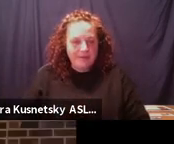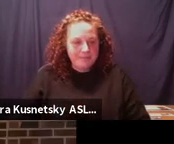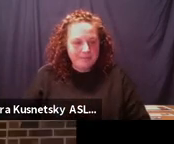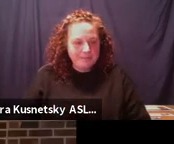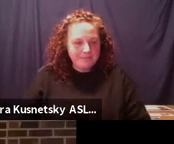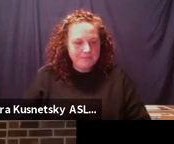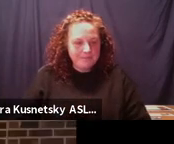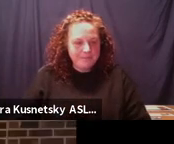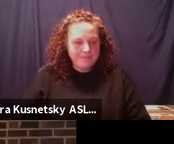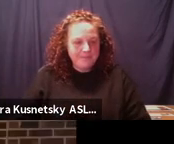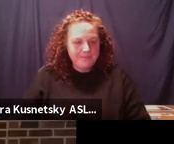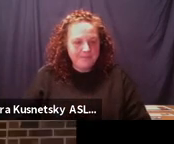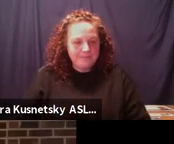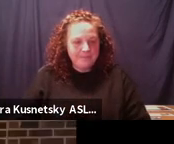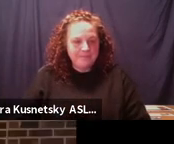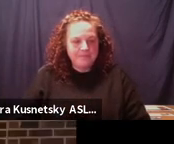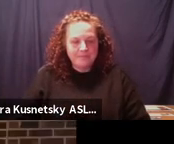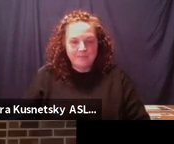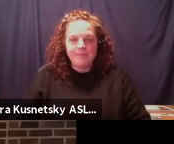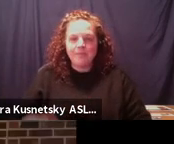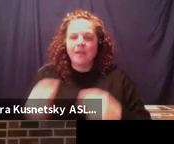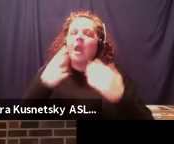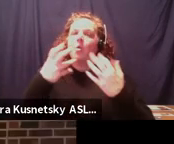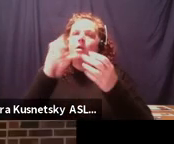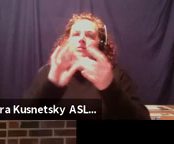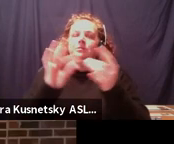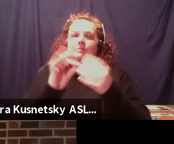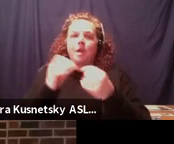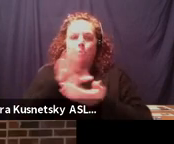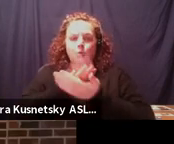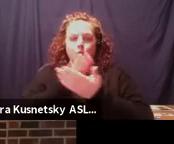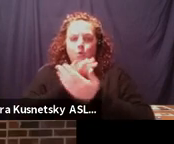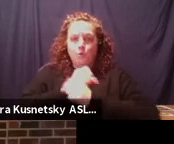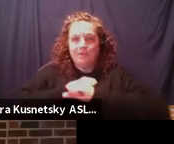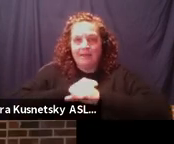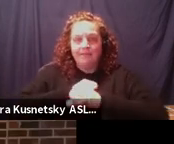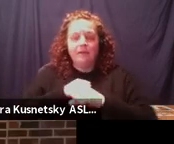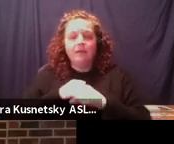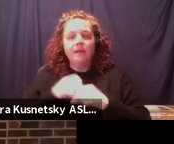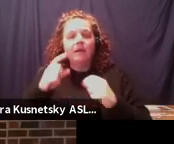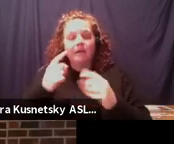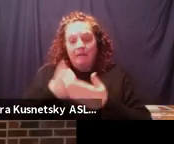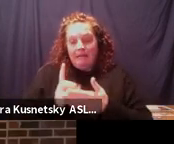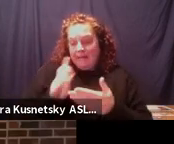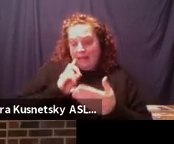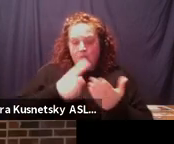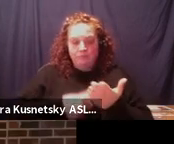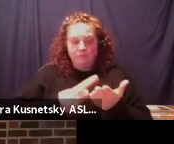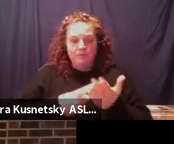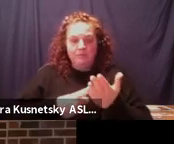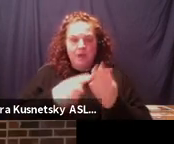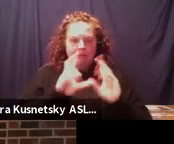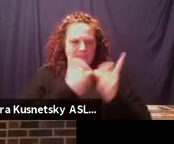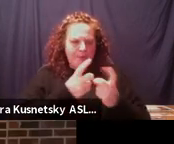Finally, I'd like to speak a bit about school safety. Last week, we had the opportunity to discuss the department's ongoing work as part